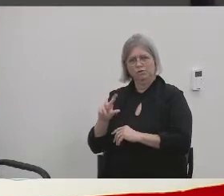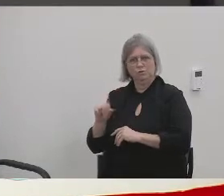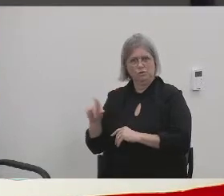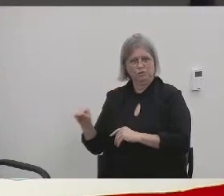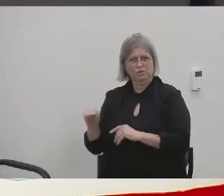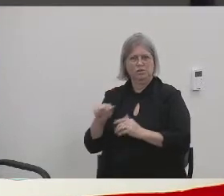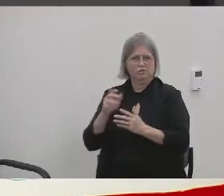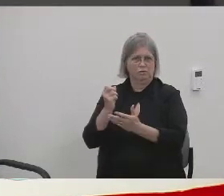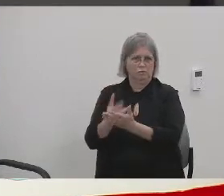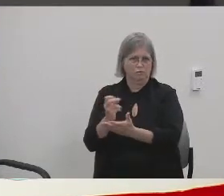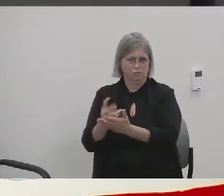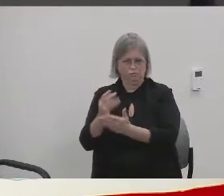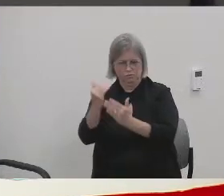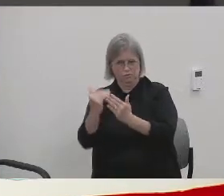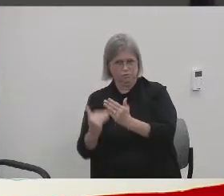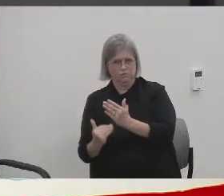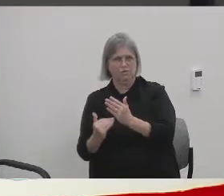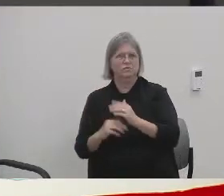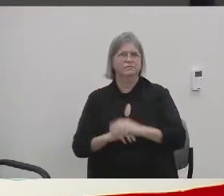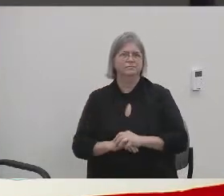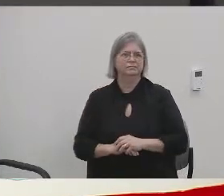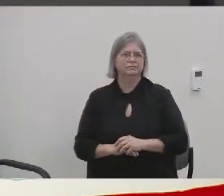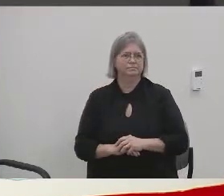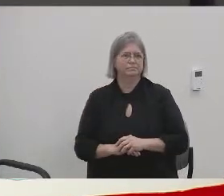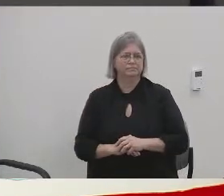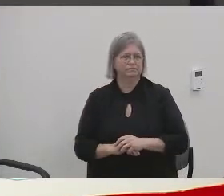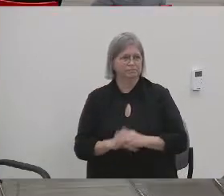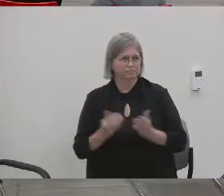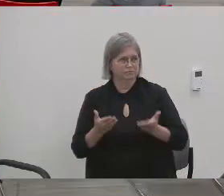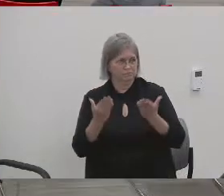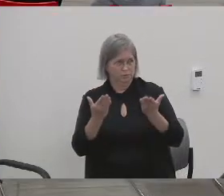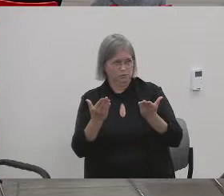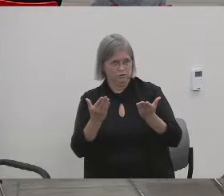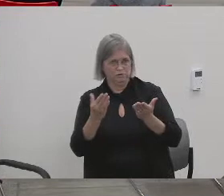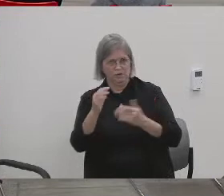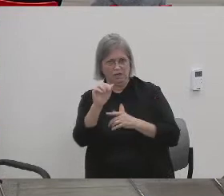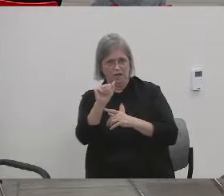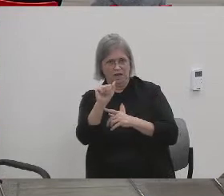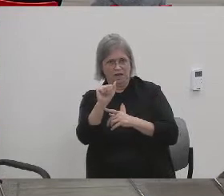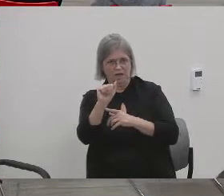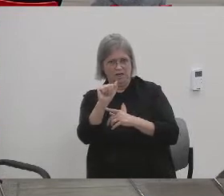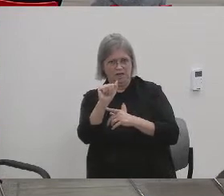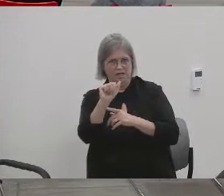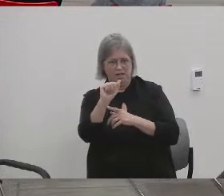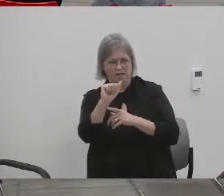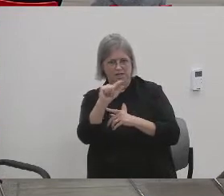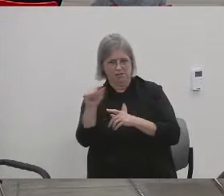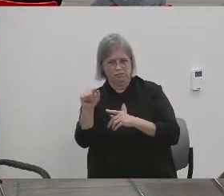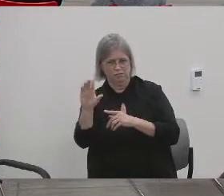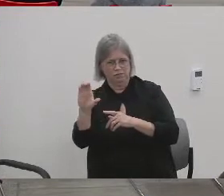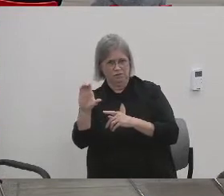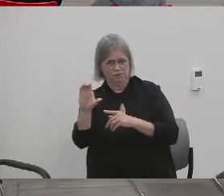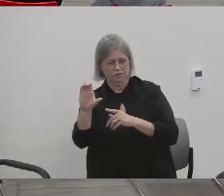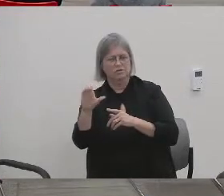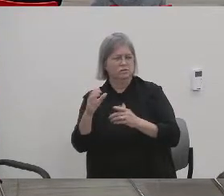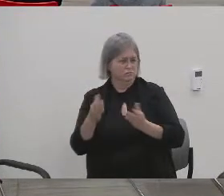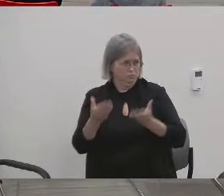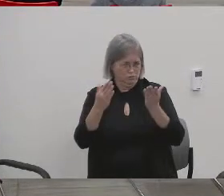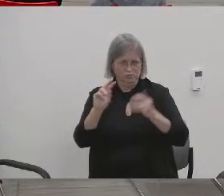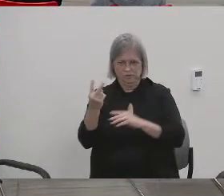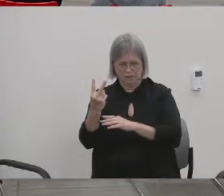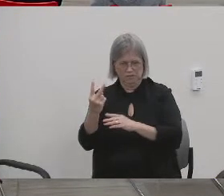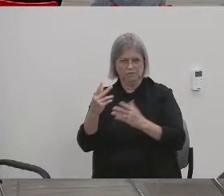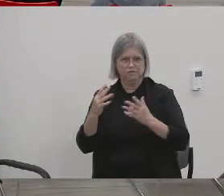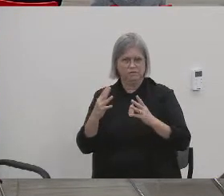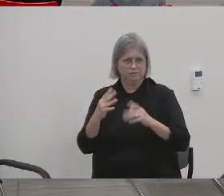then and now invoice. Okay, we need a motion for item A, items A through C. So moved. Second.